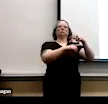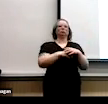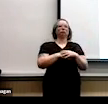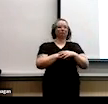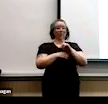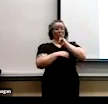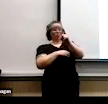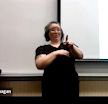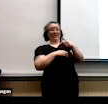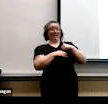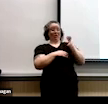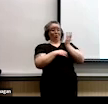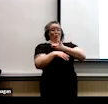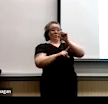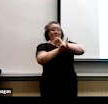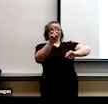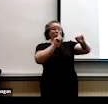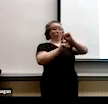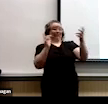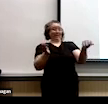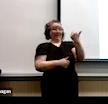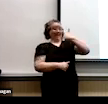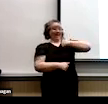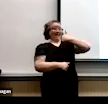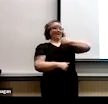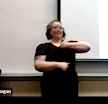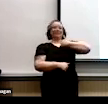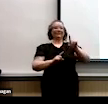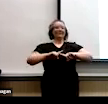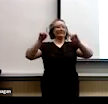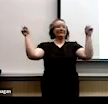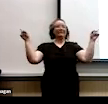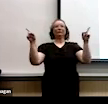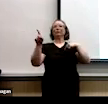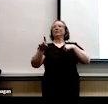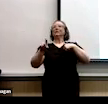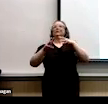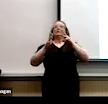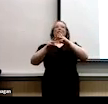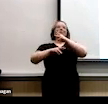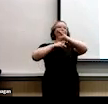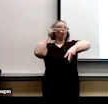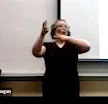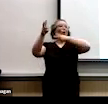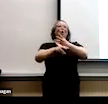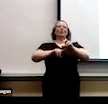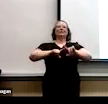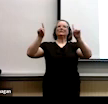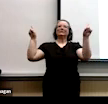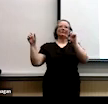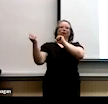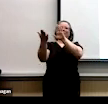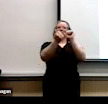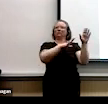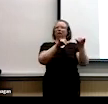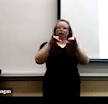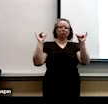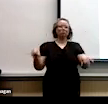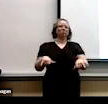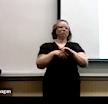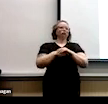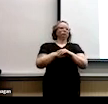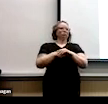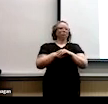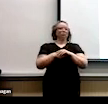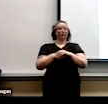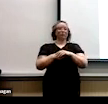people to transition out of their pediatric bubble. So pediatricians and pediatric facilities are only designed to manage pediatric patients, and there's a lot